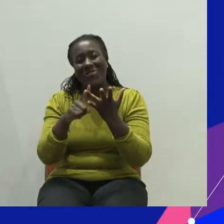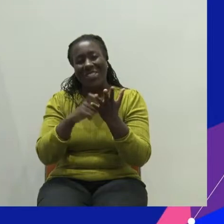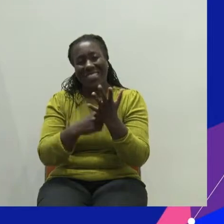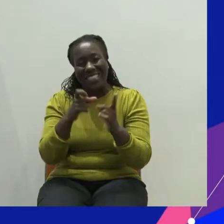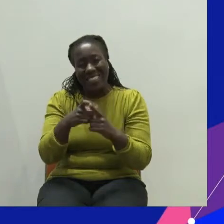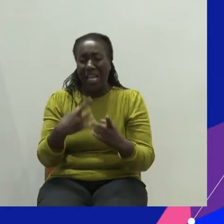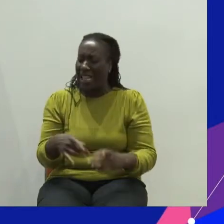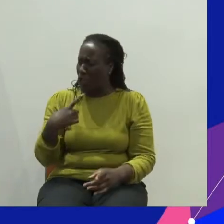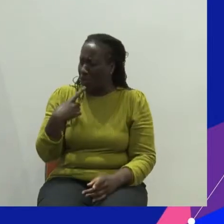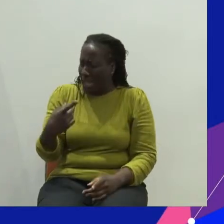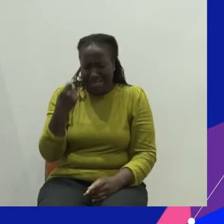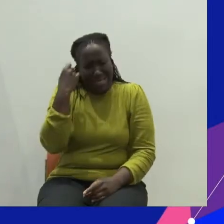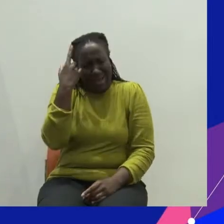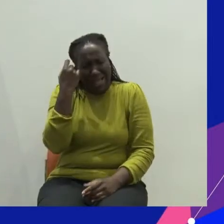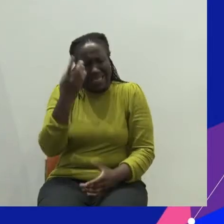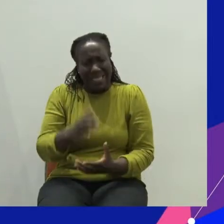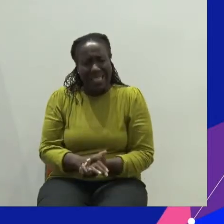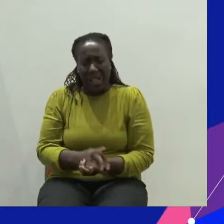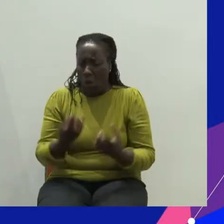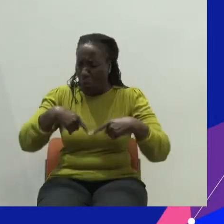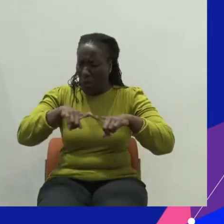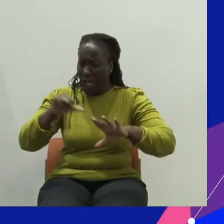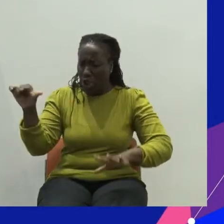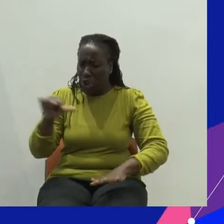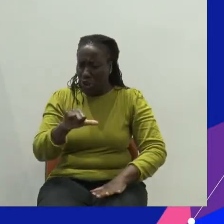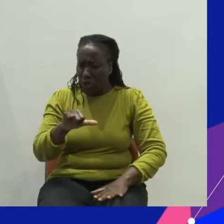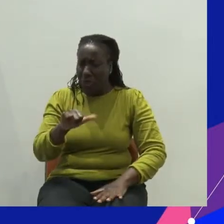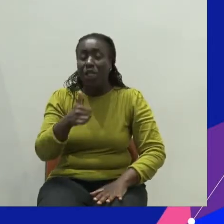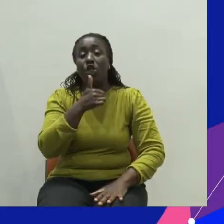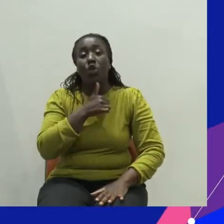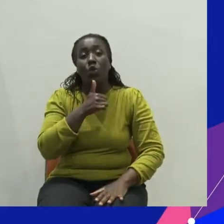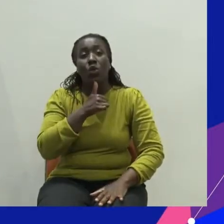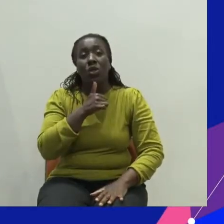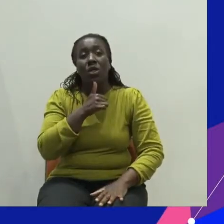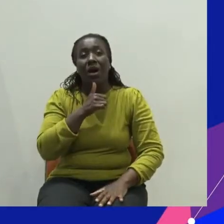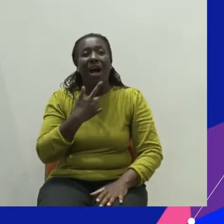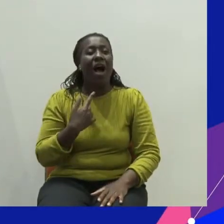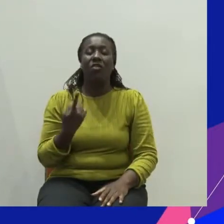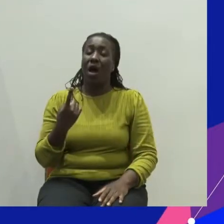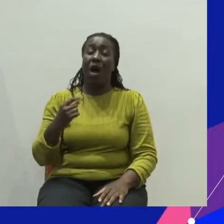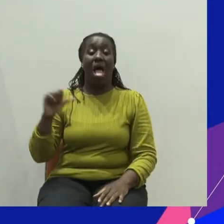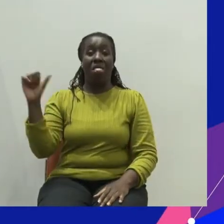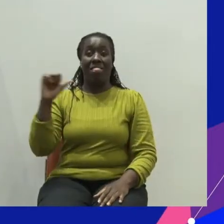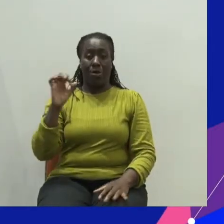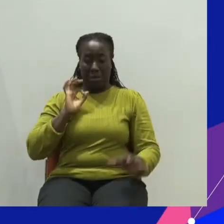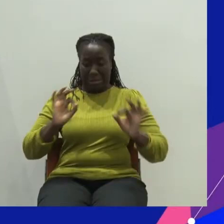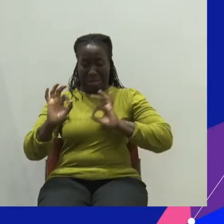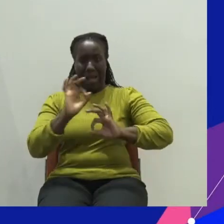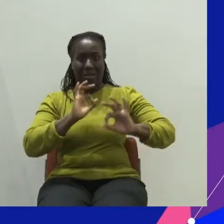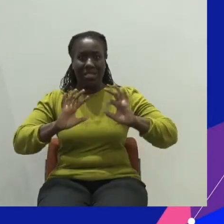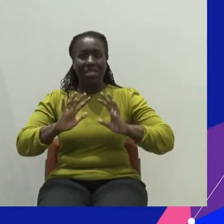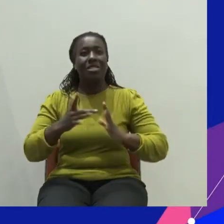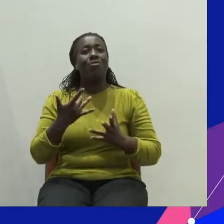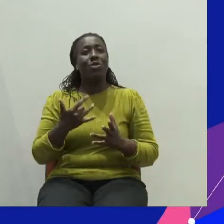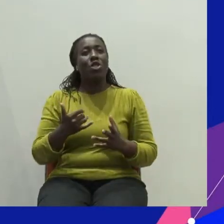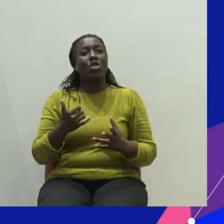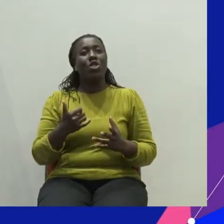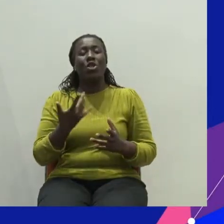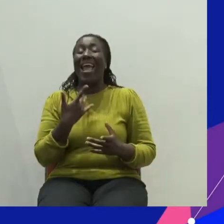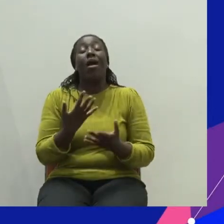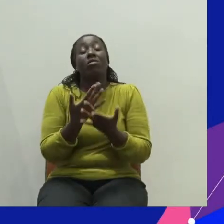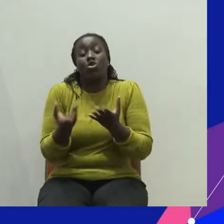mentioned this idea that we should be using all our thousands of cells to get lots and lots of